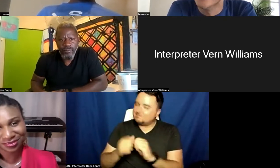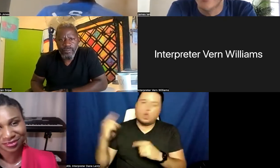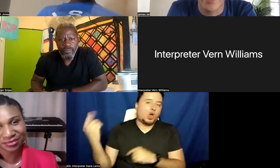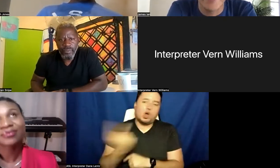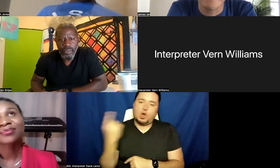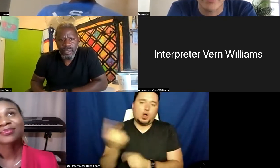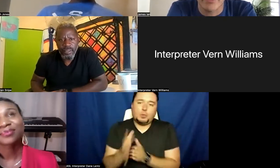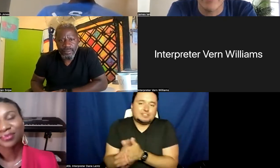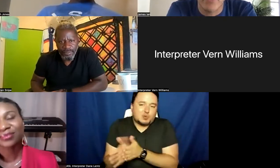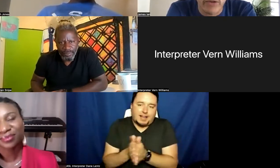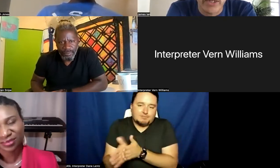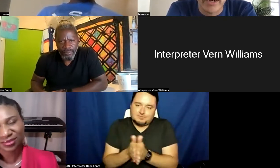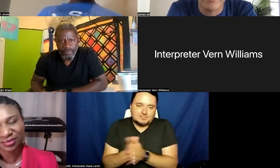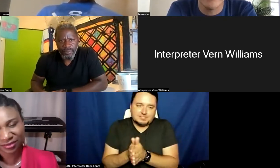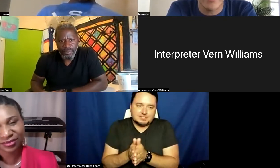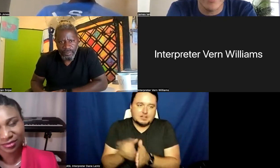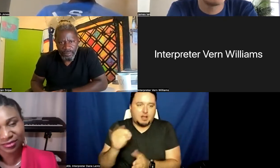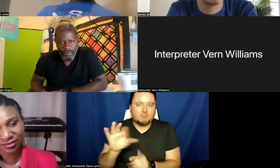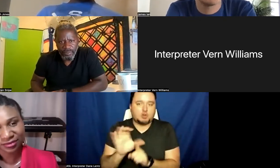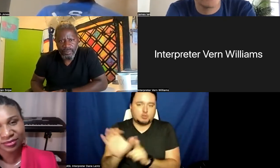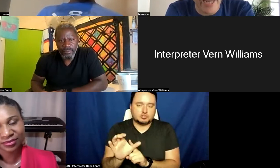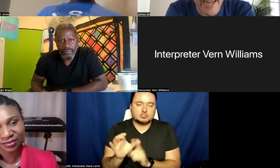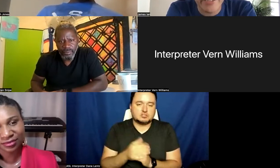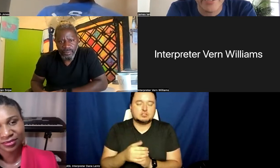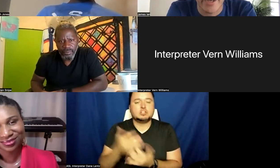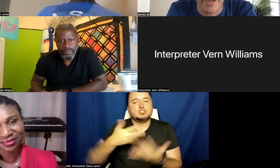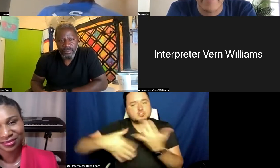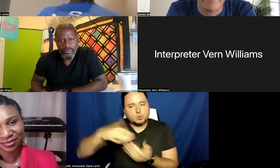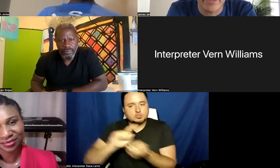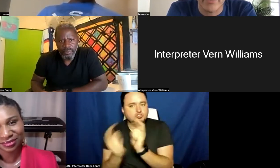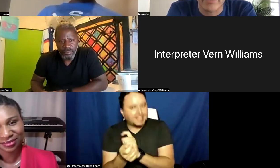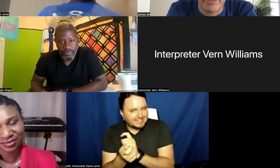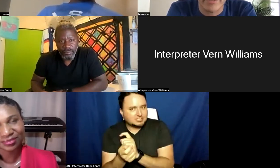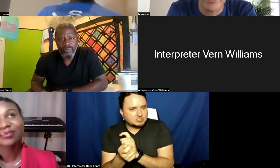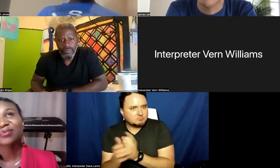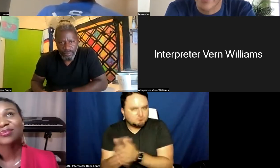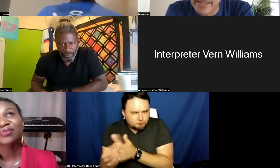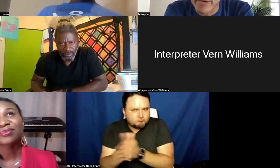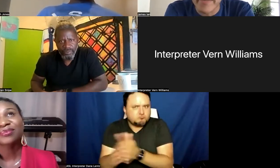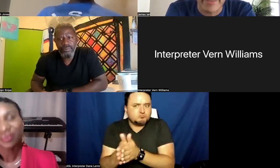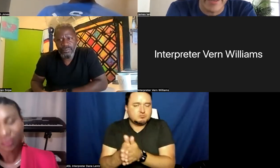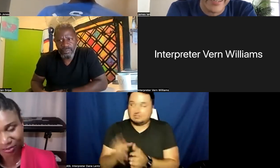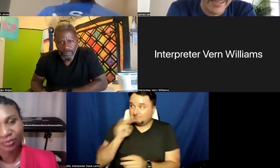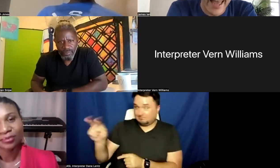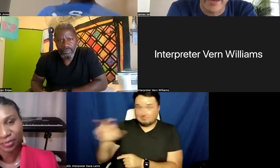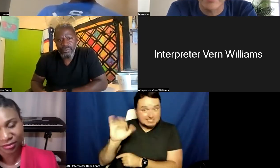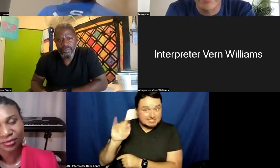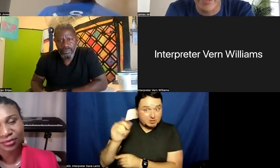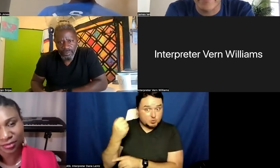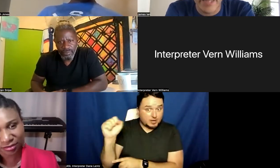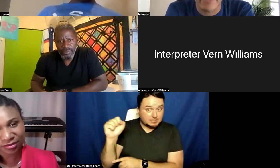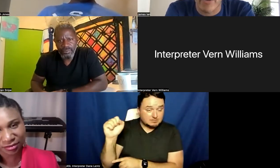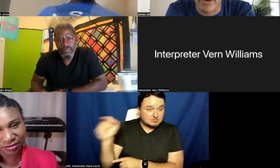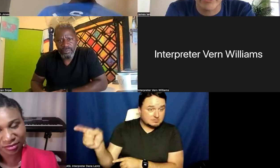driver of culture, of social change. Look at civil rights movement and things like that.